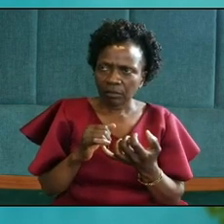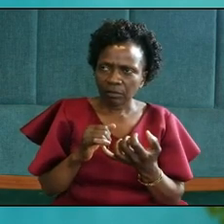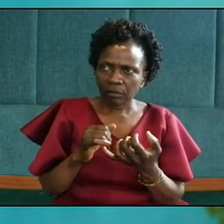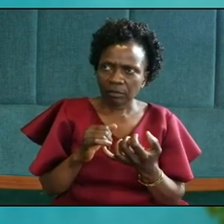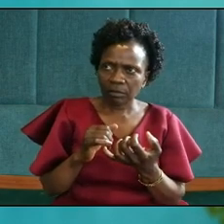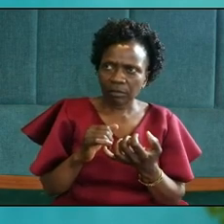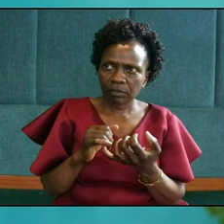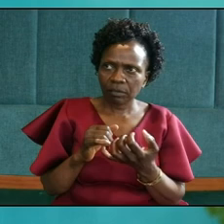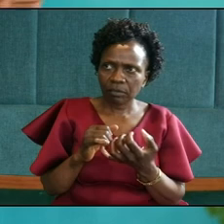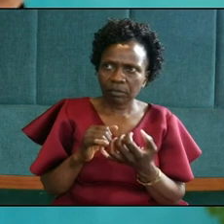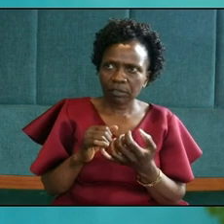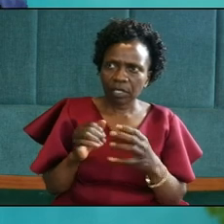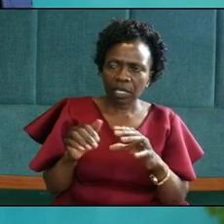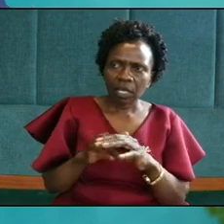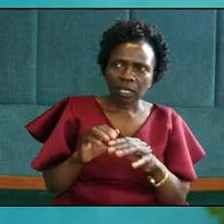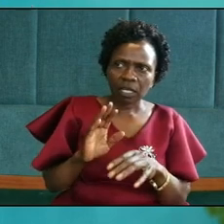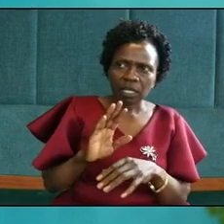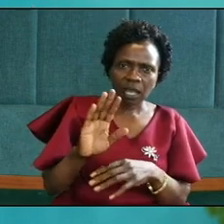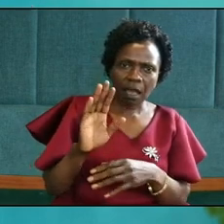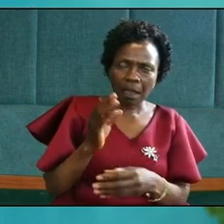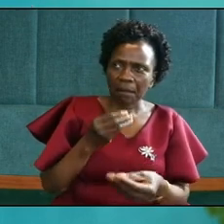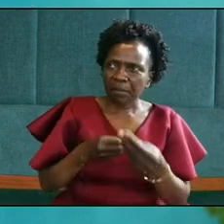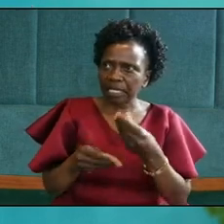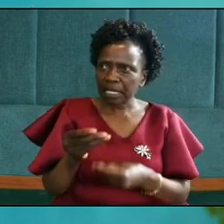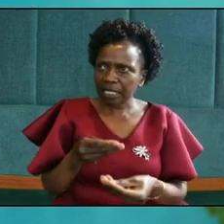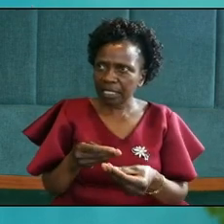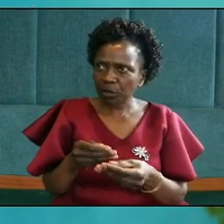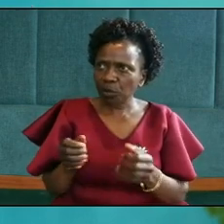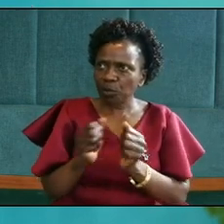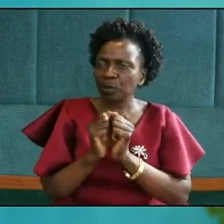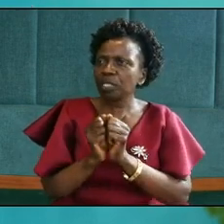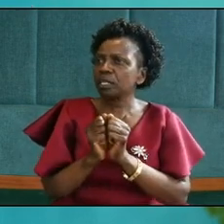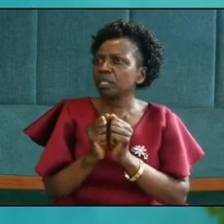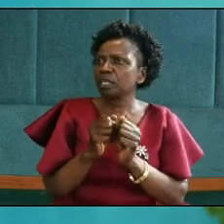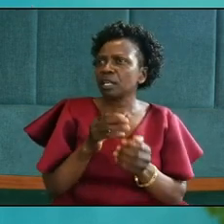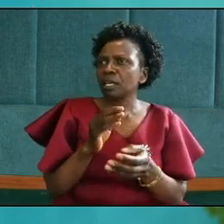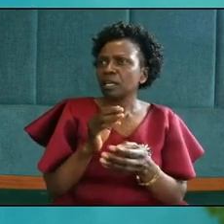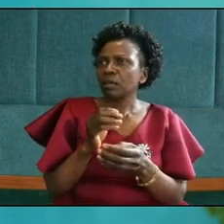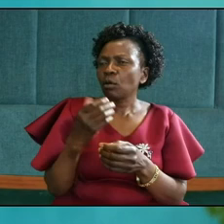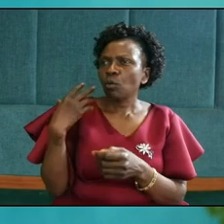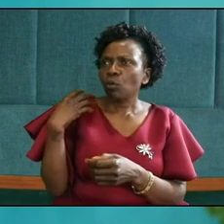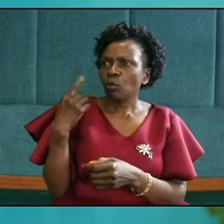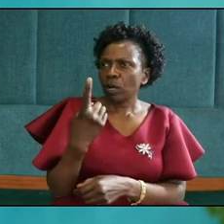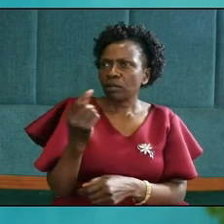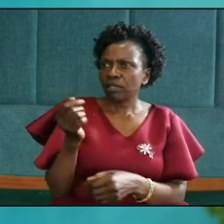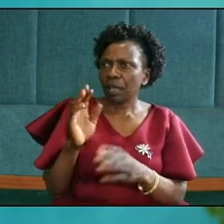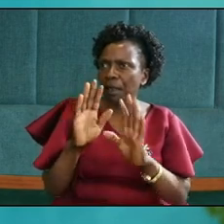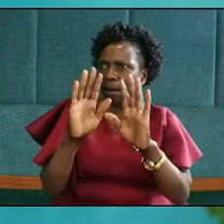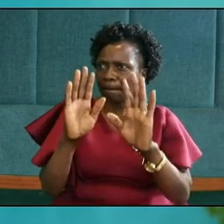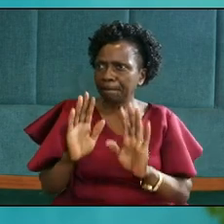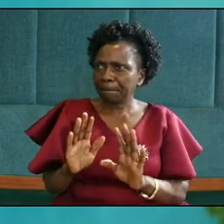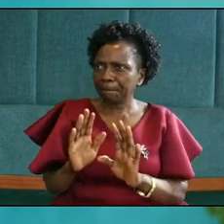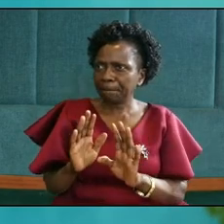dinner. In their rush at the airport, ancient days, in their rush at the airport, one of the men